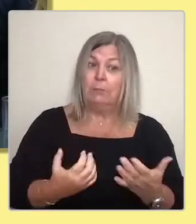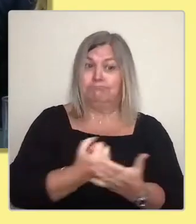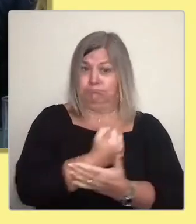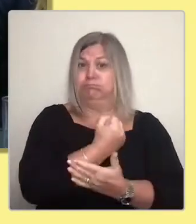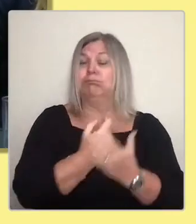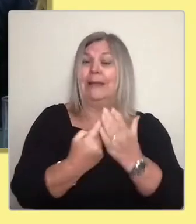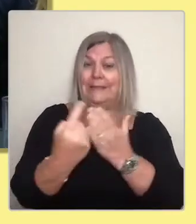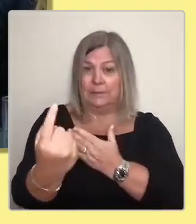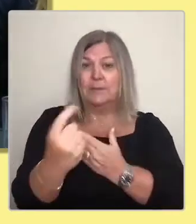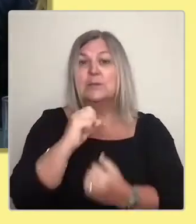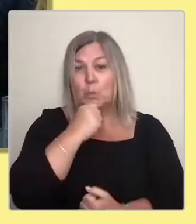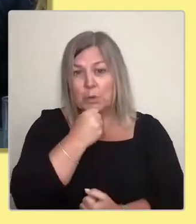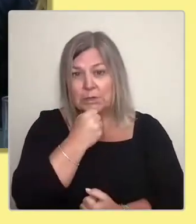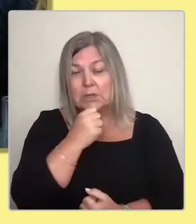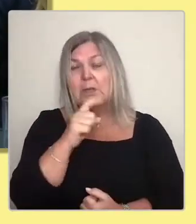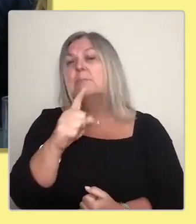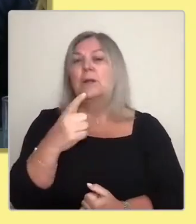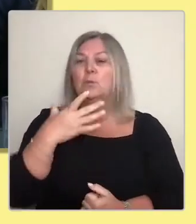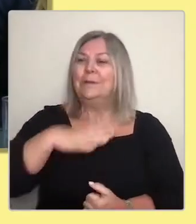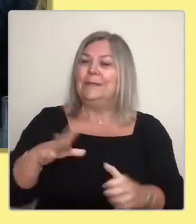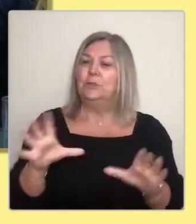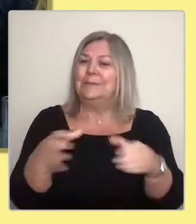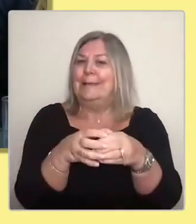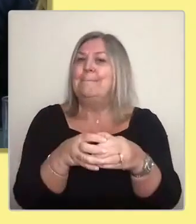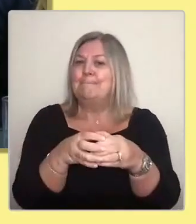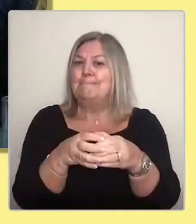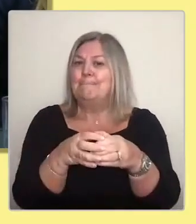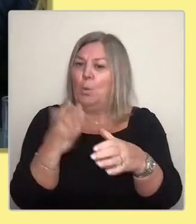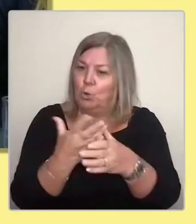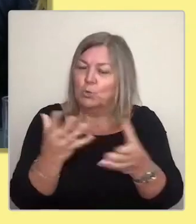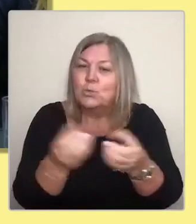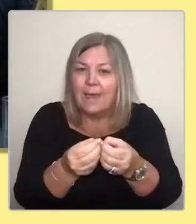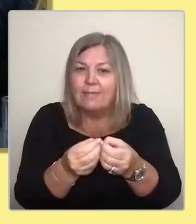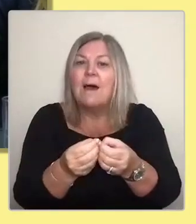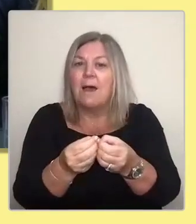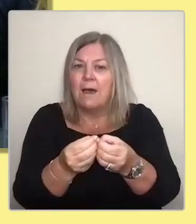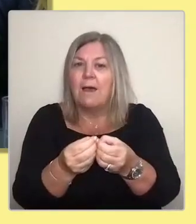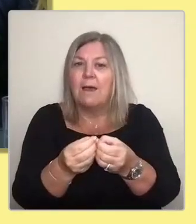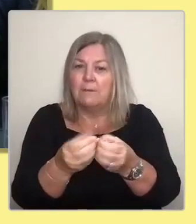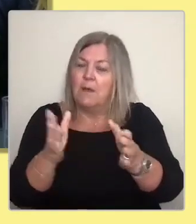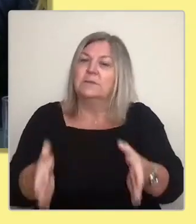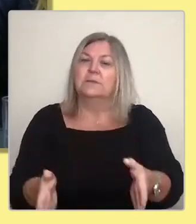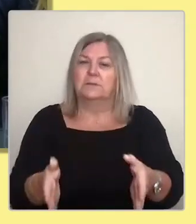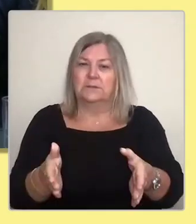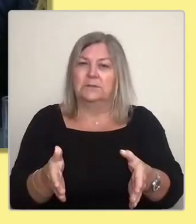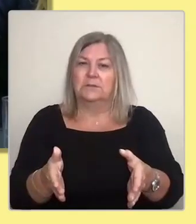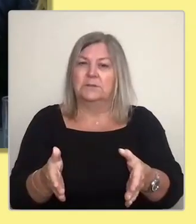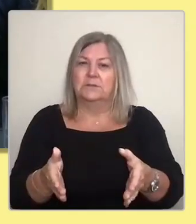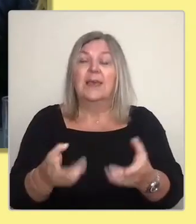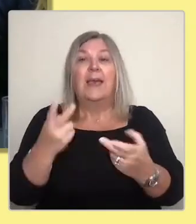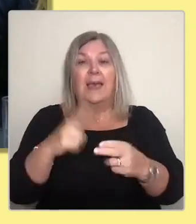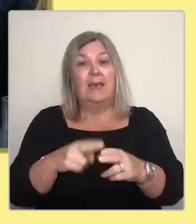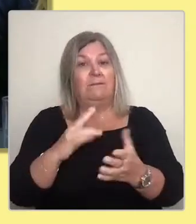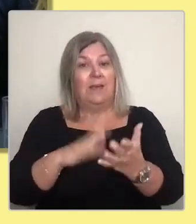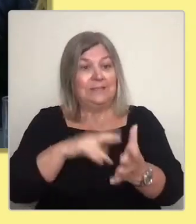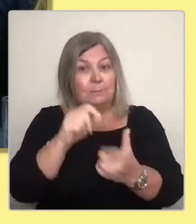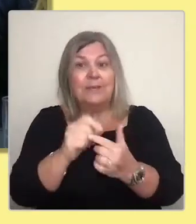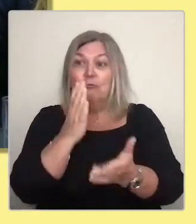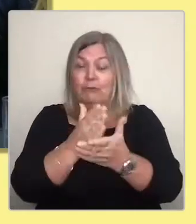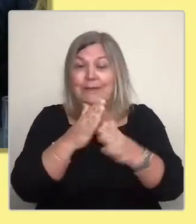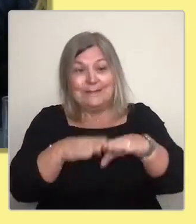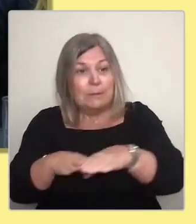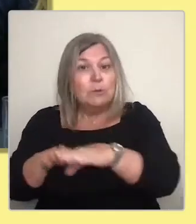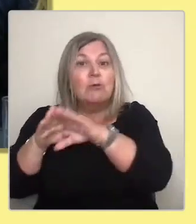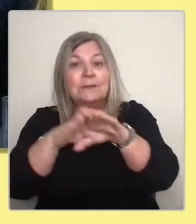as a team. And if the SNP is that truly democratic institution and organisation where policy and the vision for independence